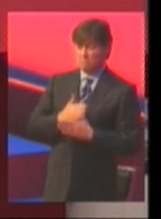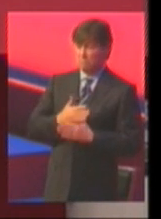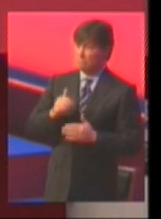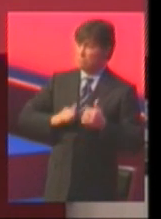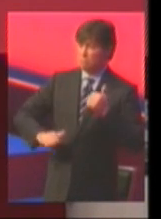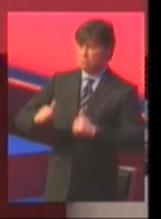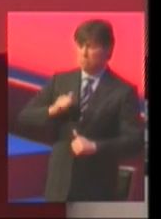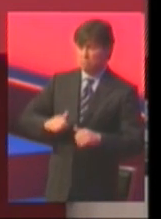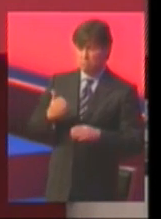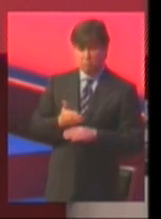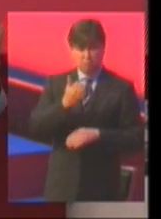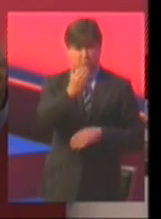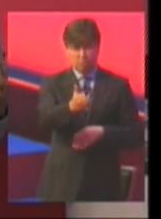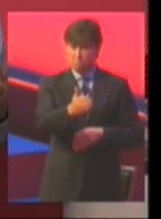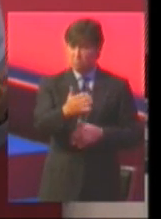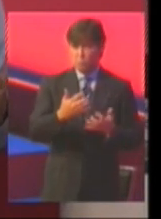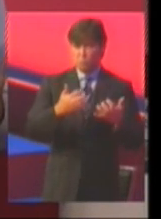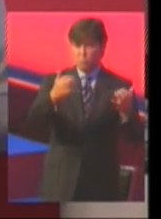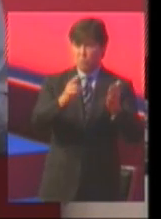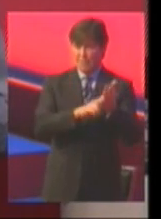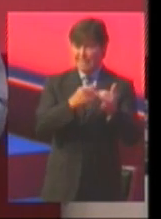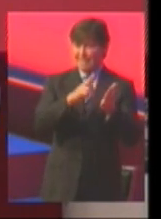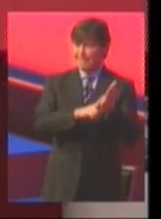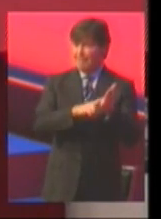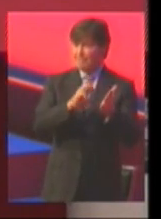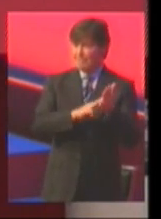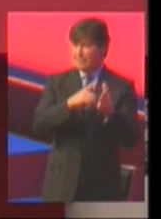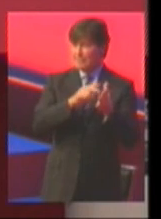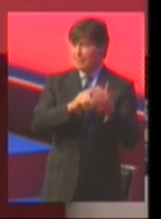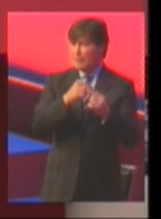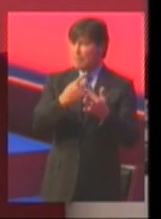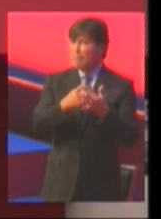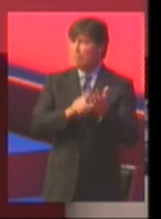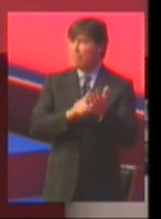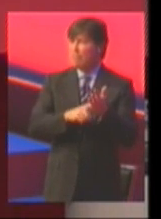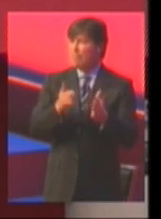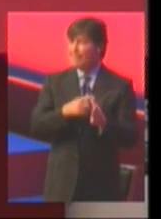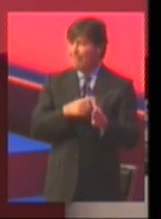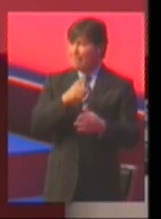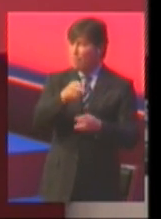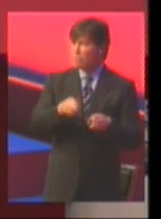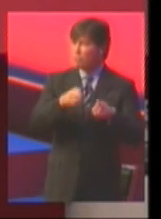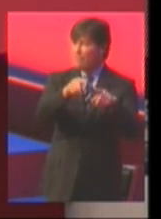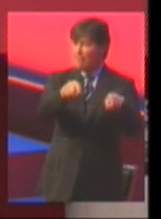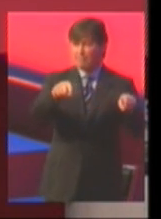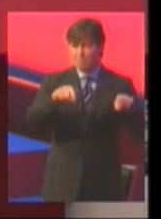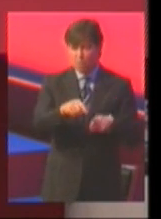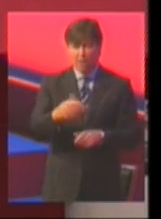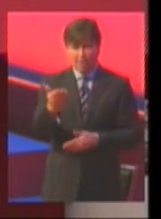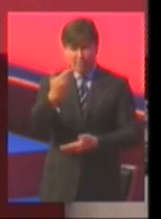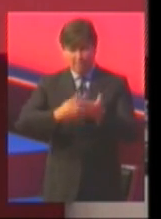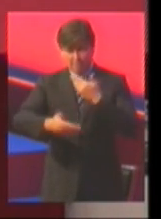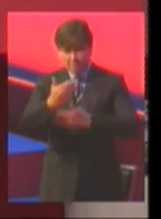life, hear Nelson Mandela speak. And on that morning, when he addressed a vast crowd in Trafalgar Square,